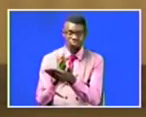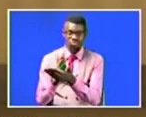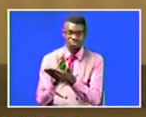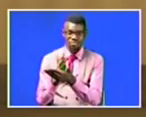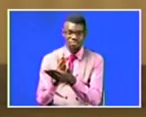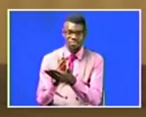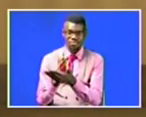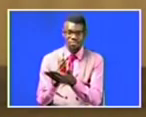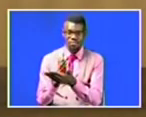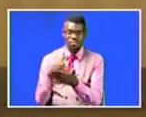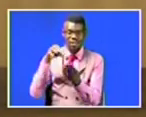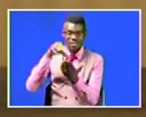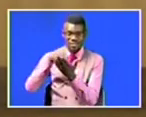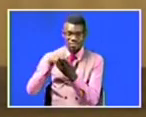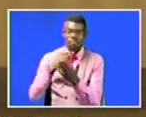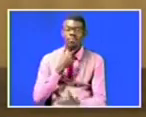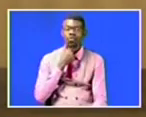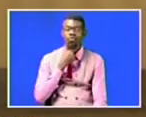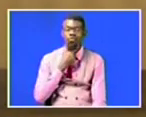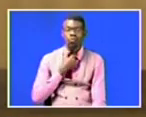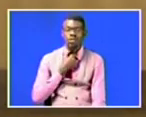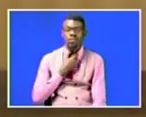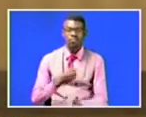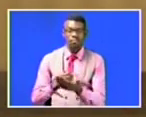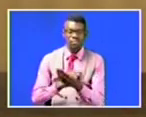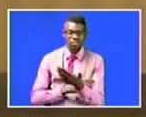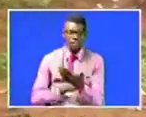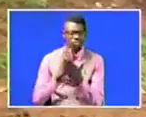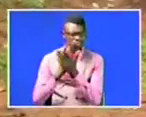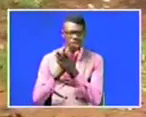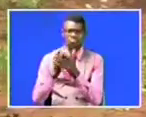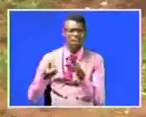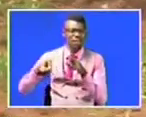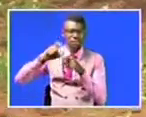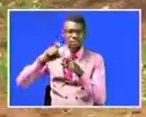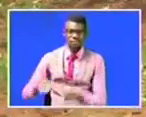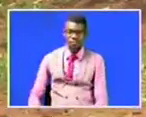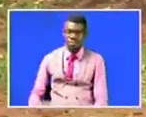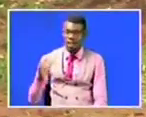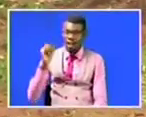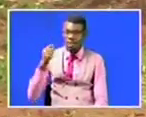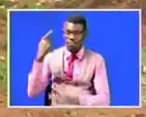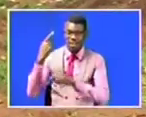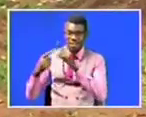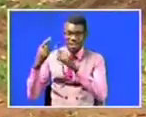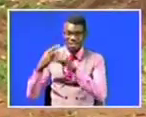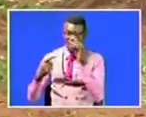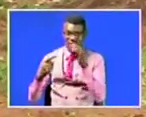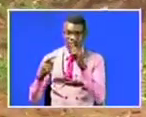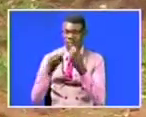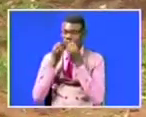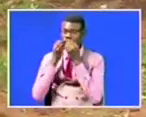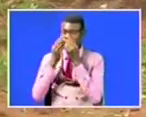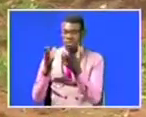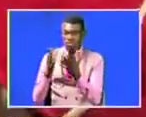It is true that cases of throat cancer have been on the increase. 5-year data from Eldoret Cancer Registry